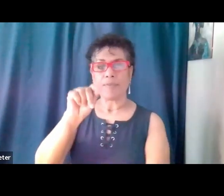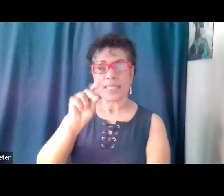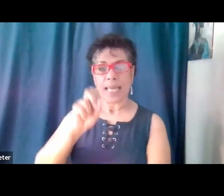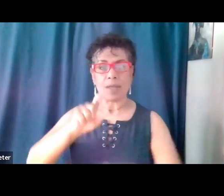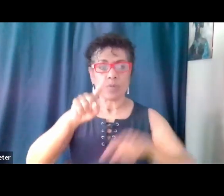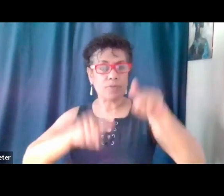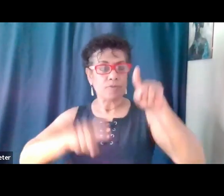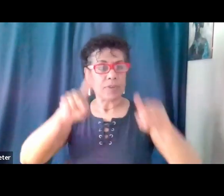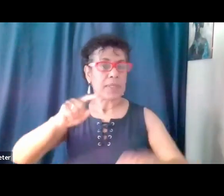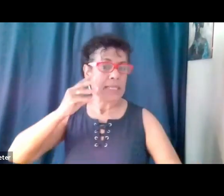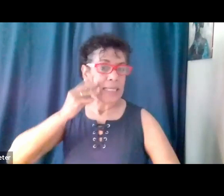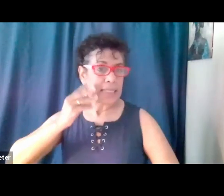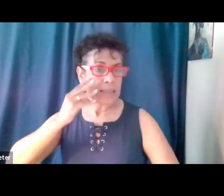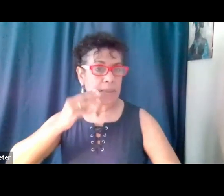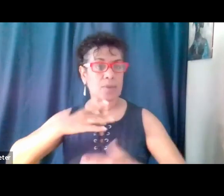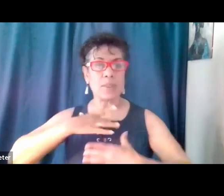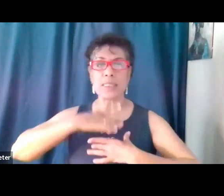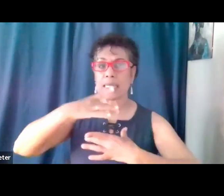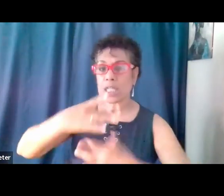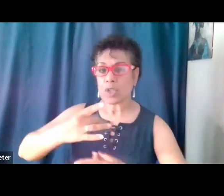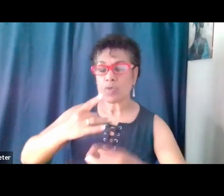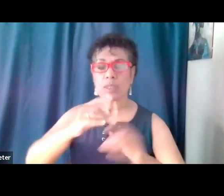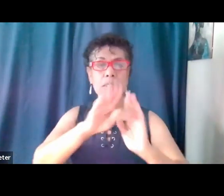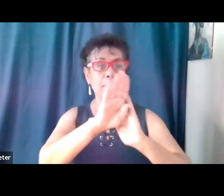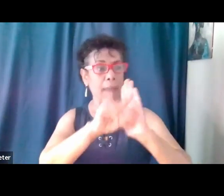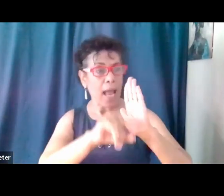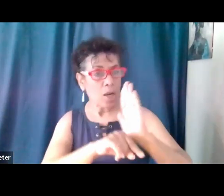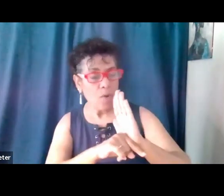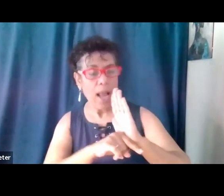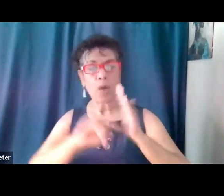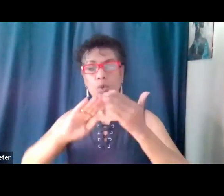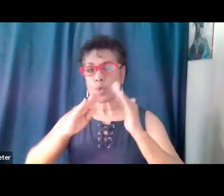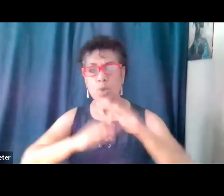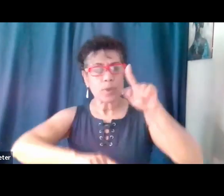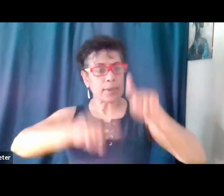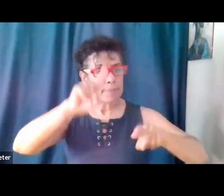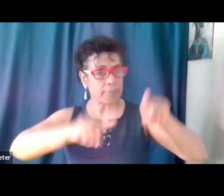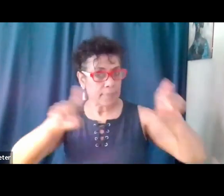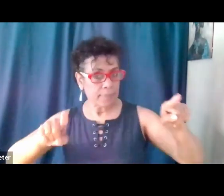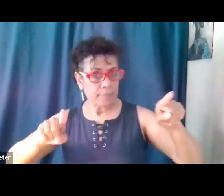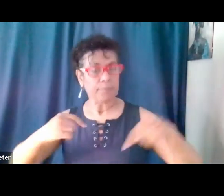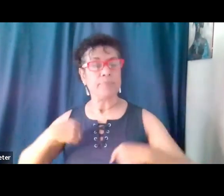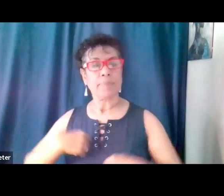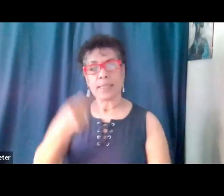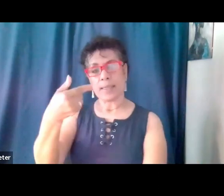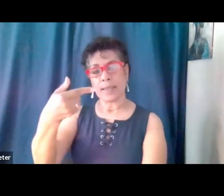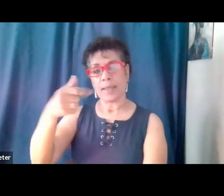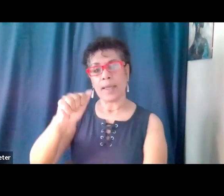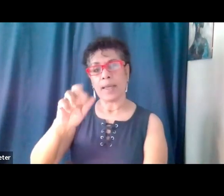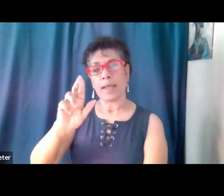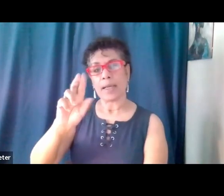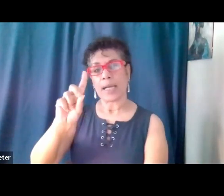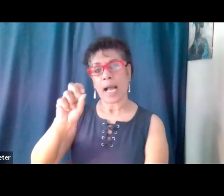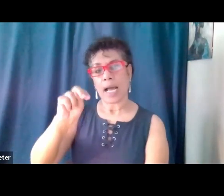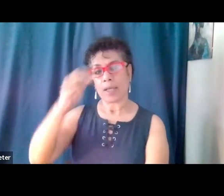experiences and interests, all abilities, all backgrounds, and all communities. being a garden for all means that we make